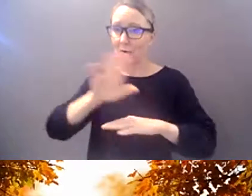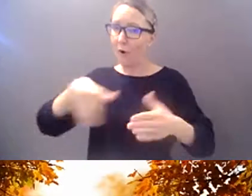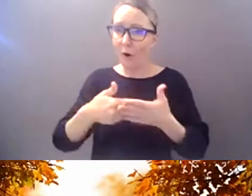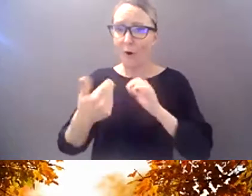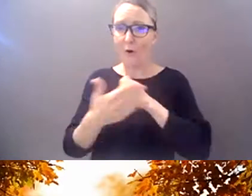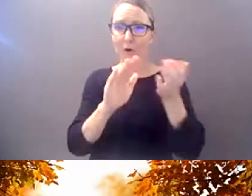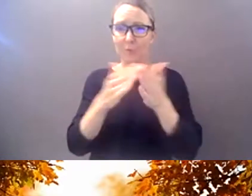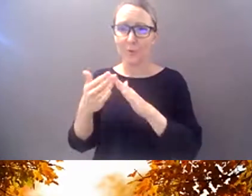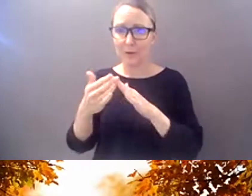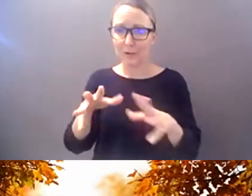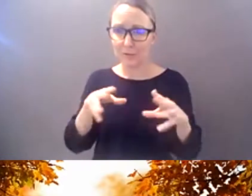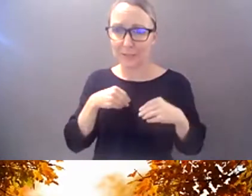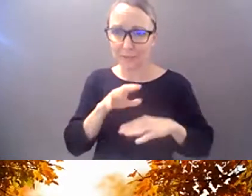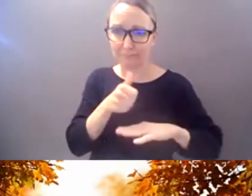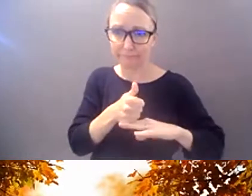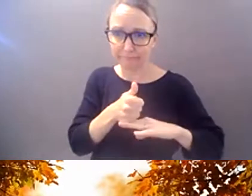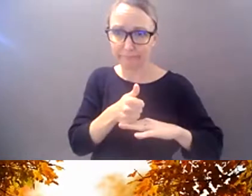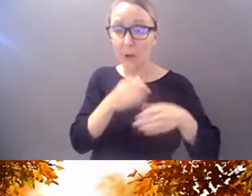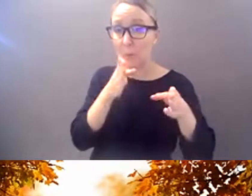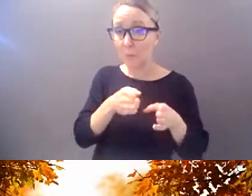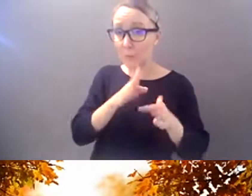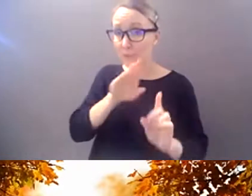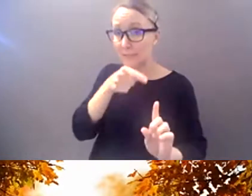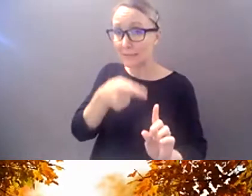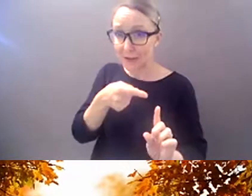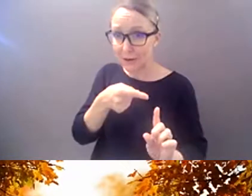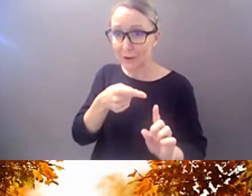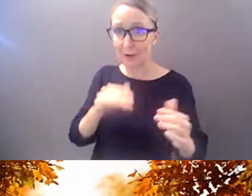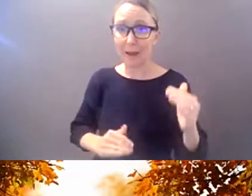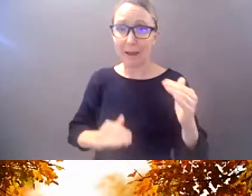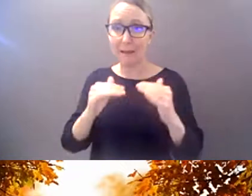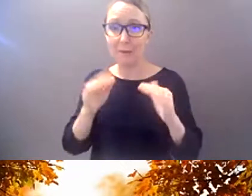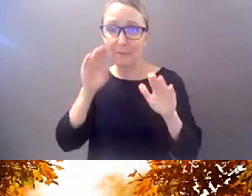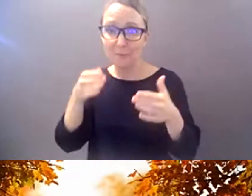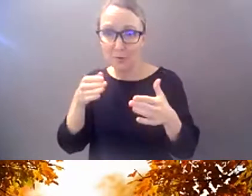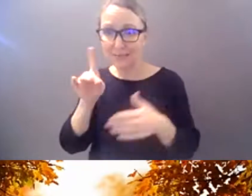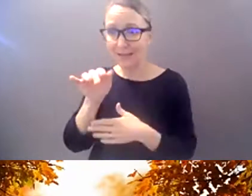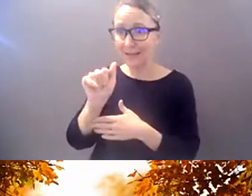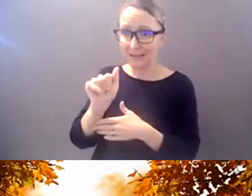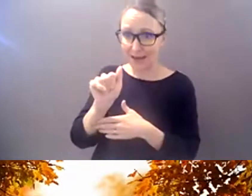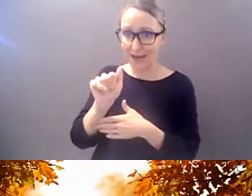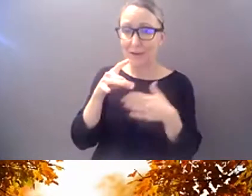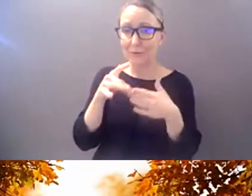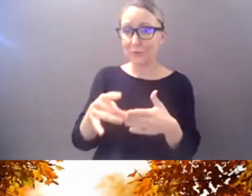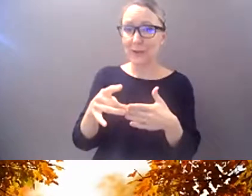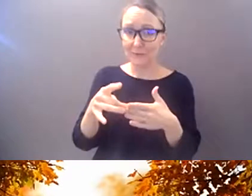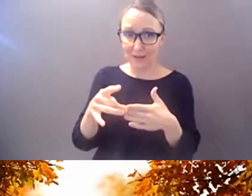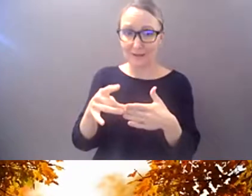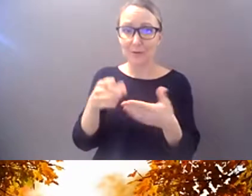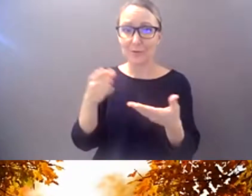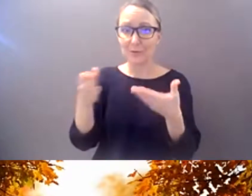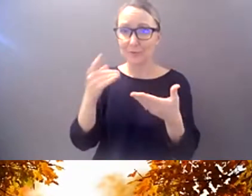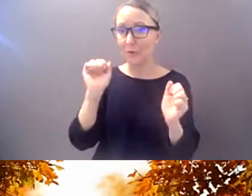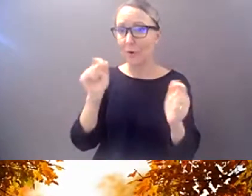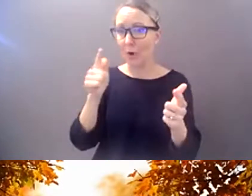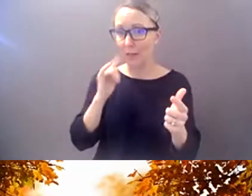of delivering person-centered, equity-focused, and data-driven services and outcomes to all Californians as we age.